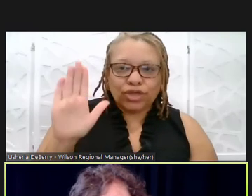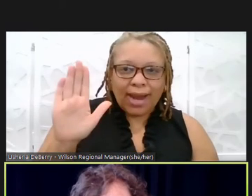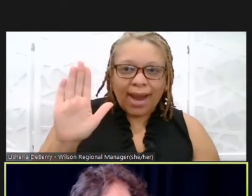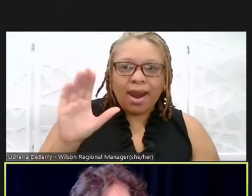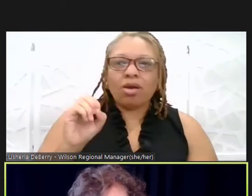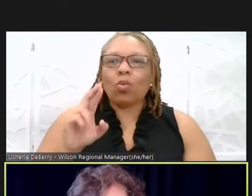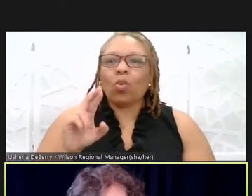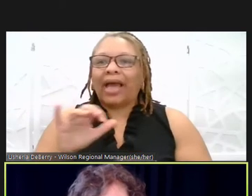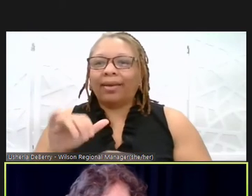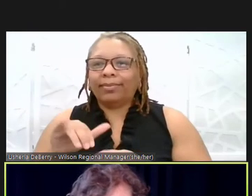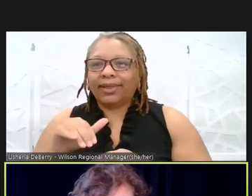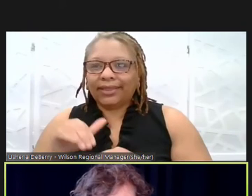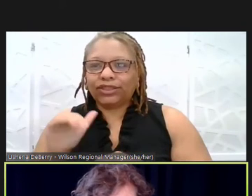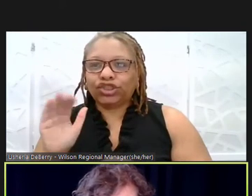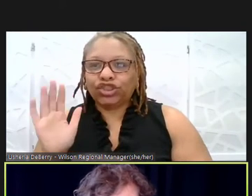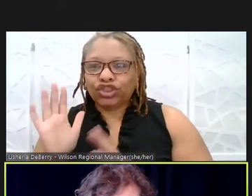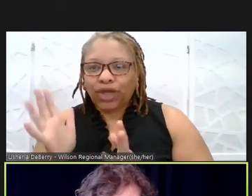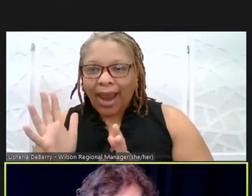our presentation.